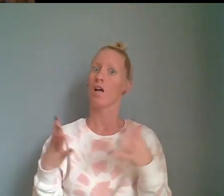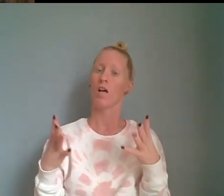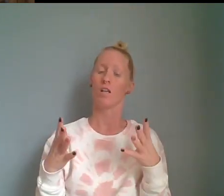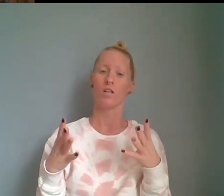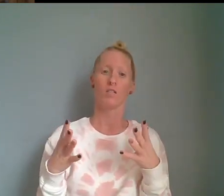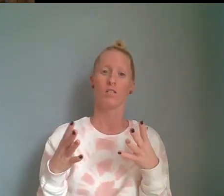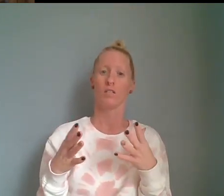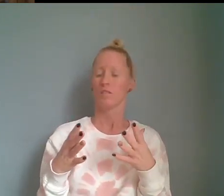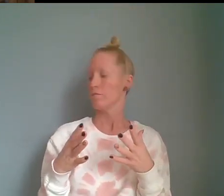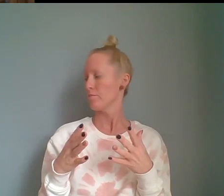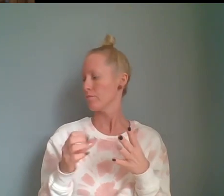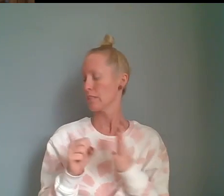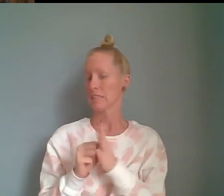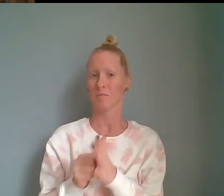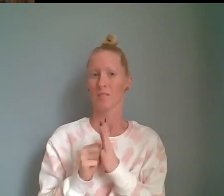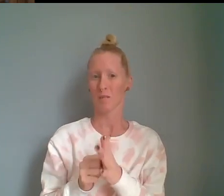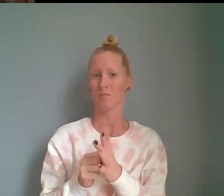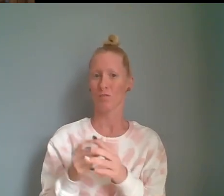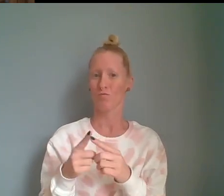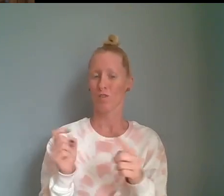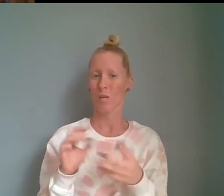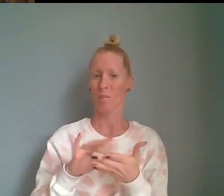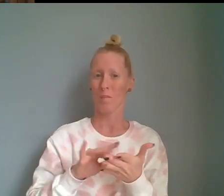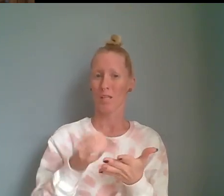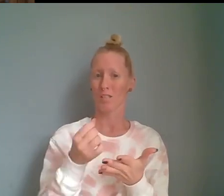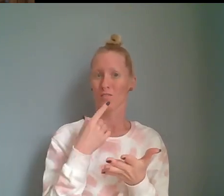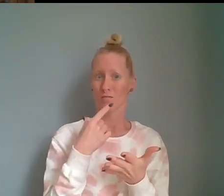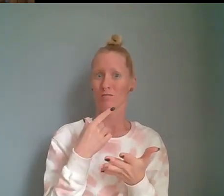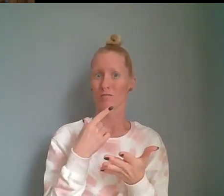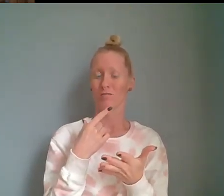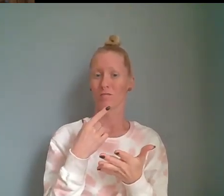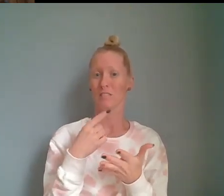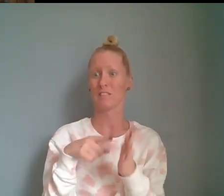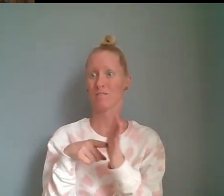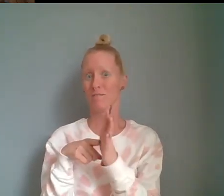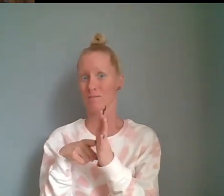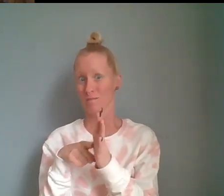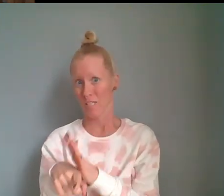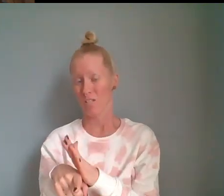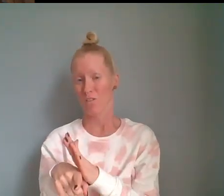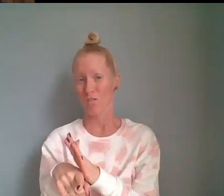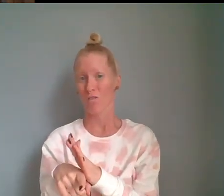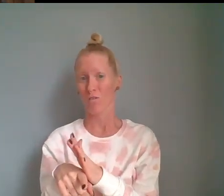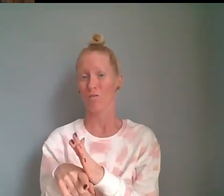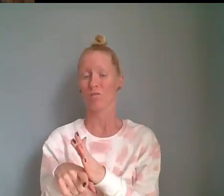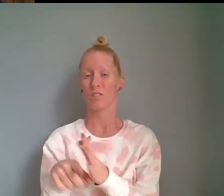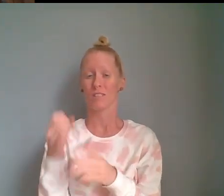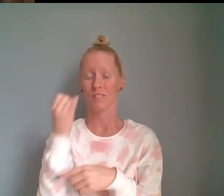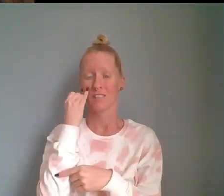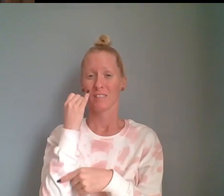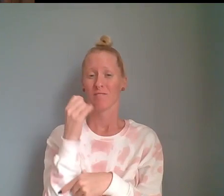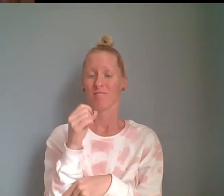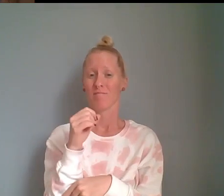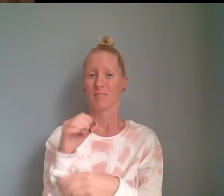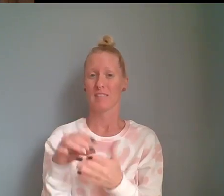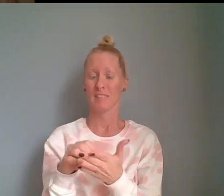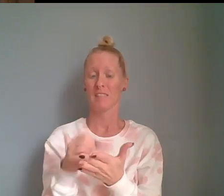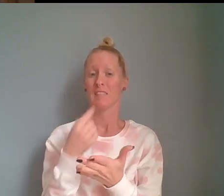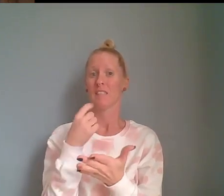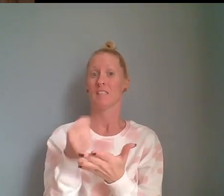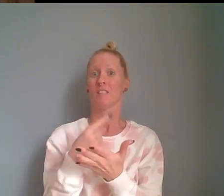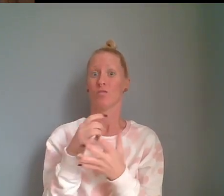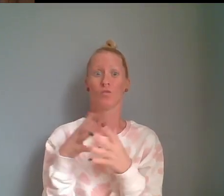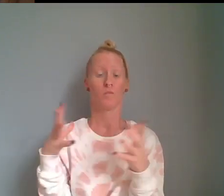and they can be fatal in overdose. And so there was has been always a search for other alternatives to